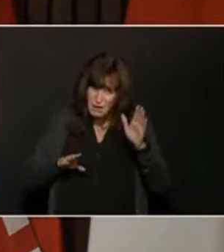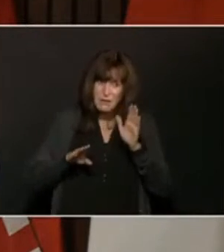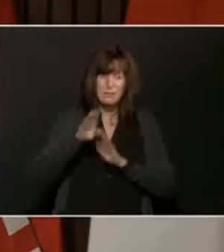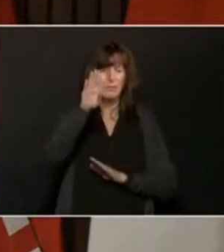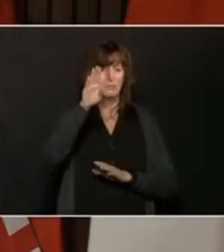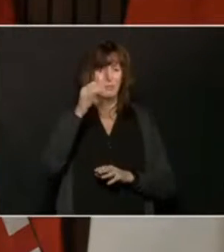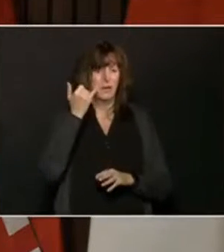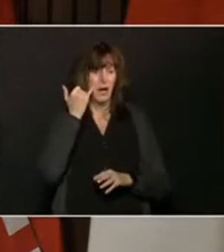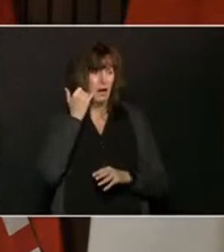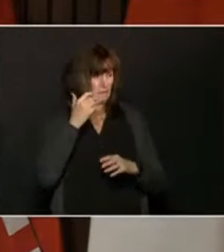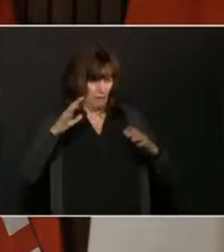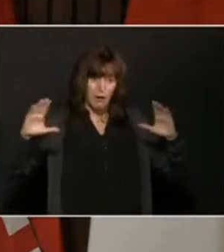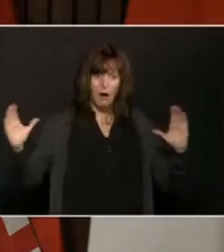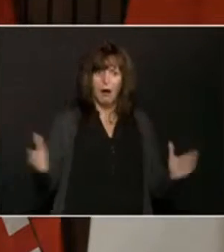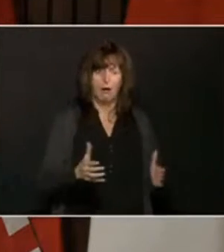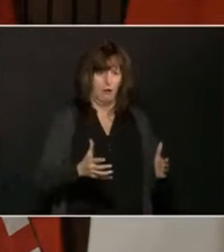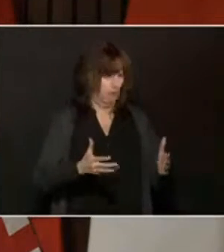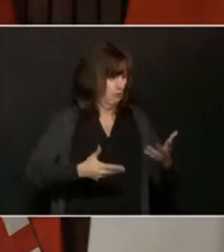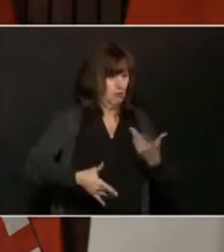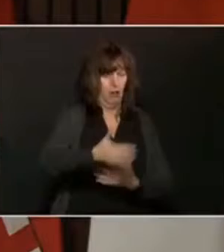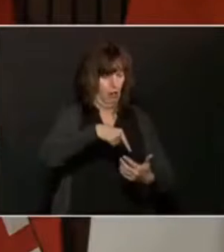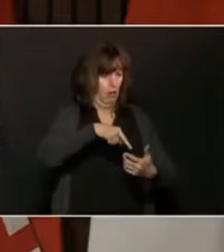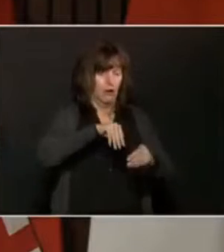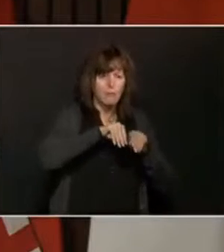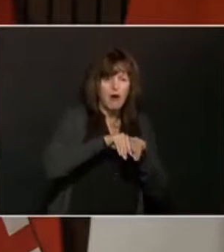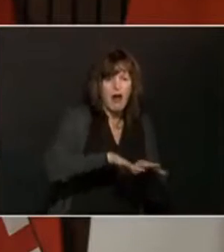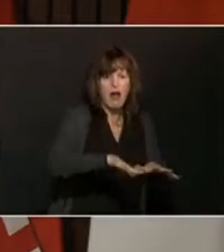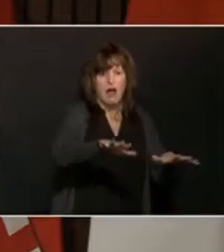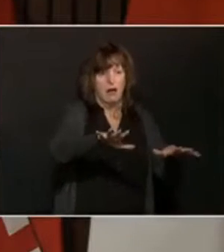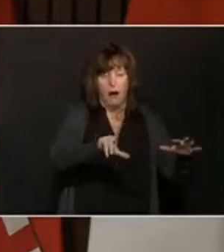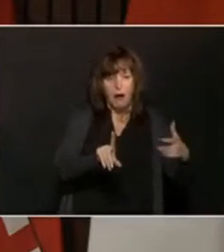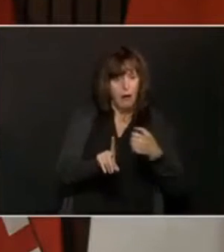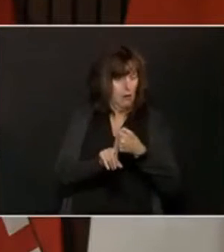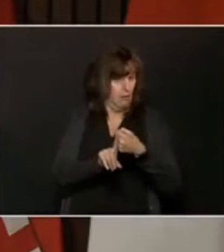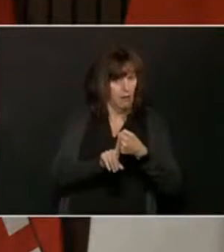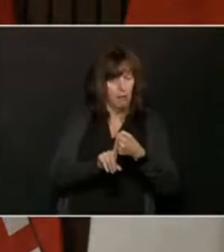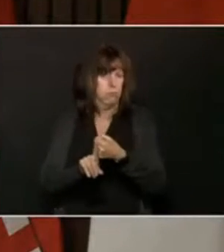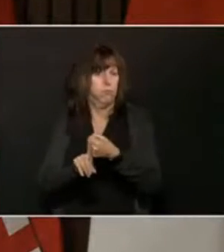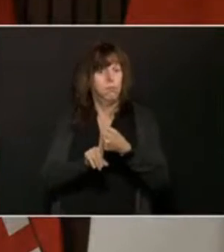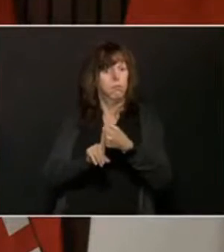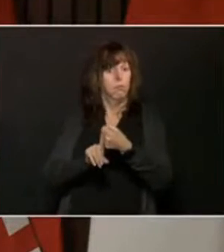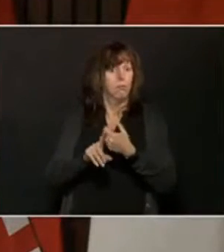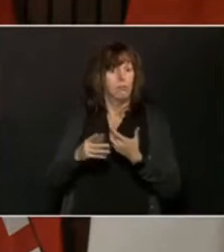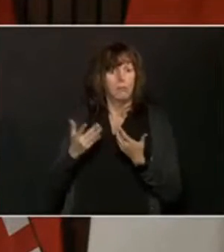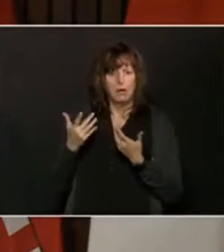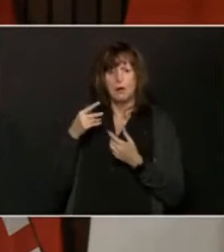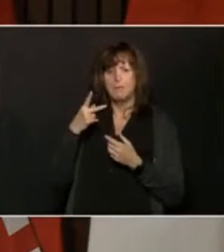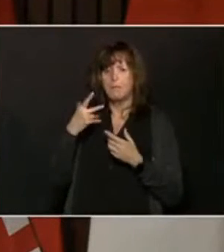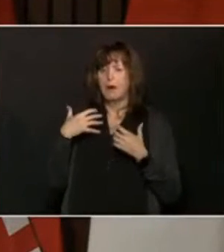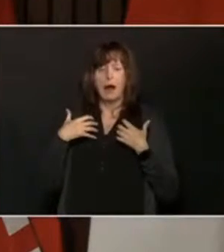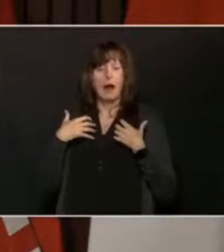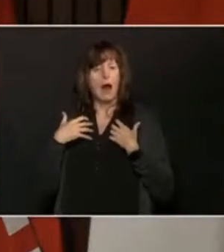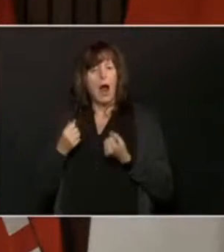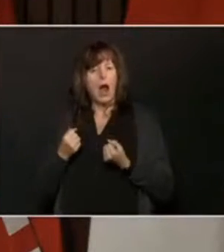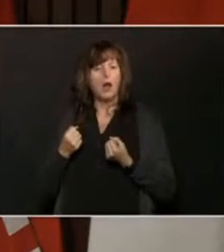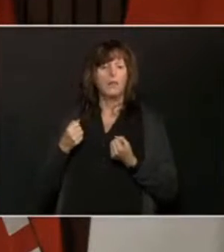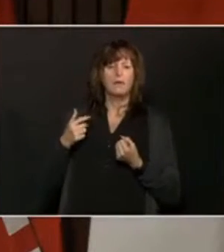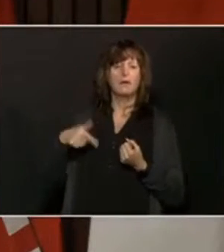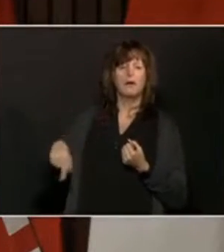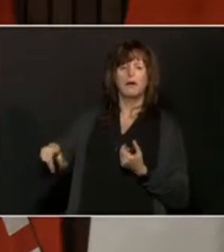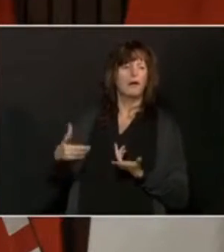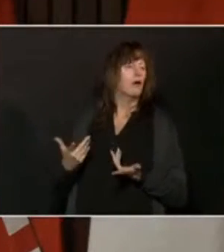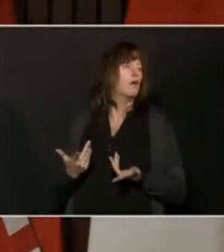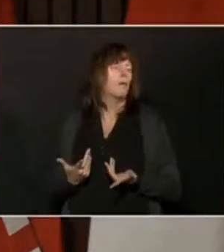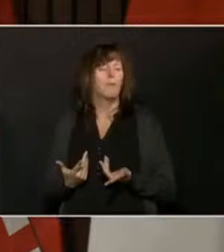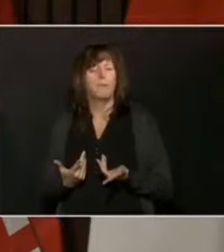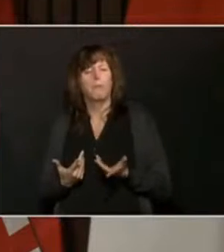a decline in compliance with the public health interventions, you will see higher and higher levels of growth, as you did see in a number of other jurisdictions